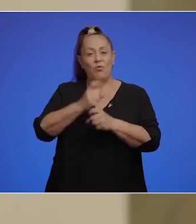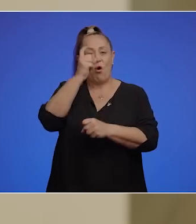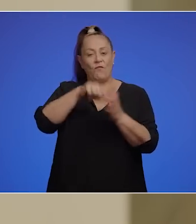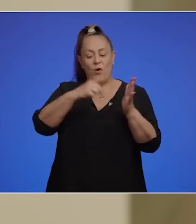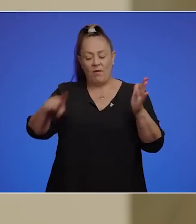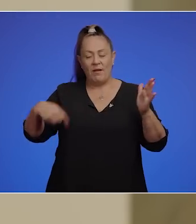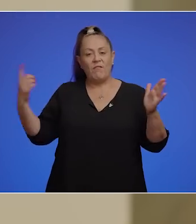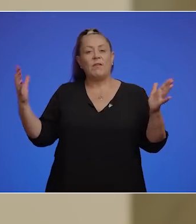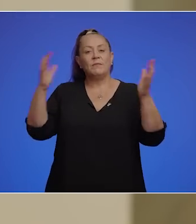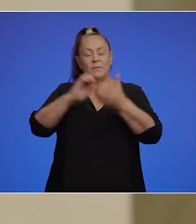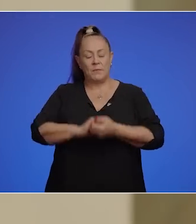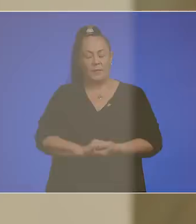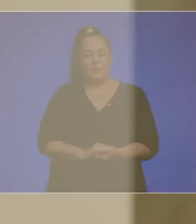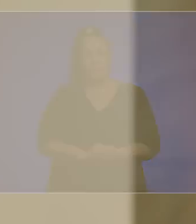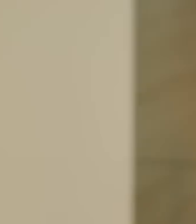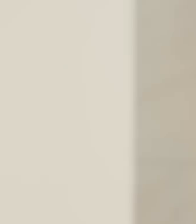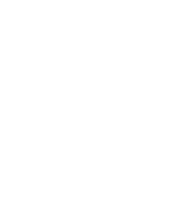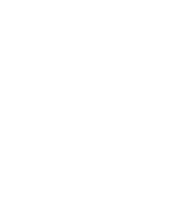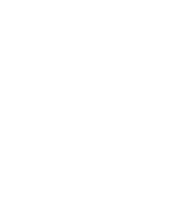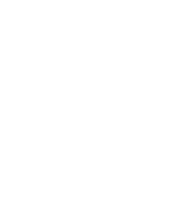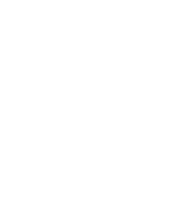God for ever and ever. Amen.